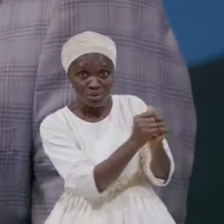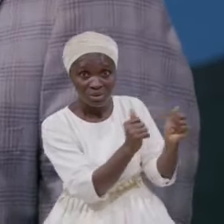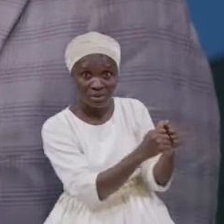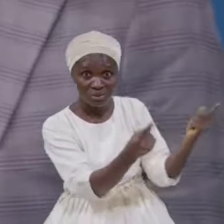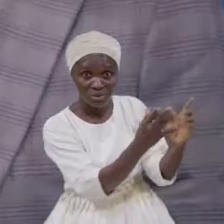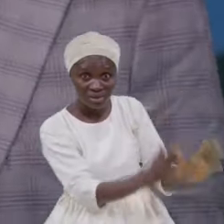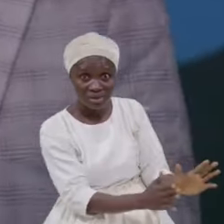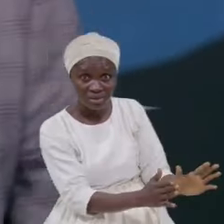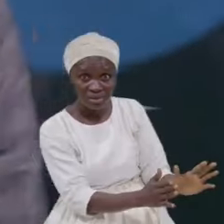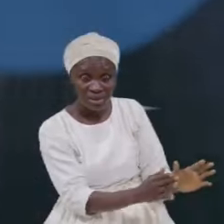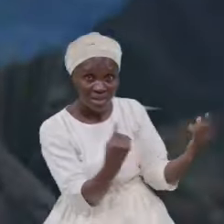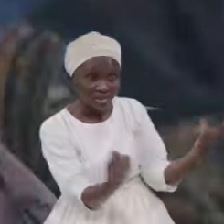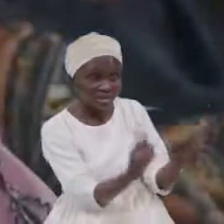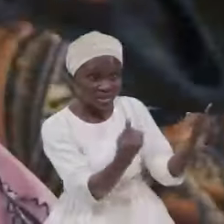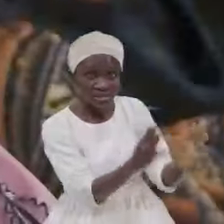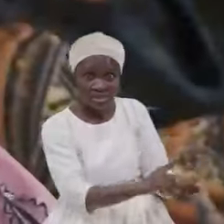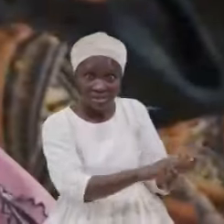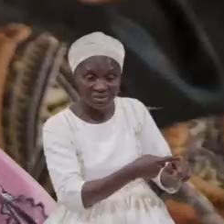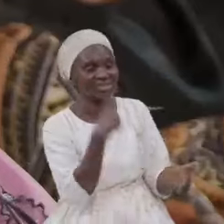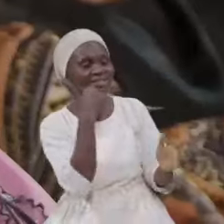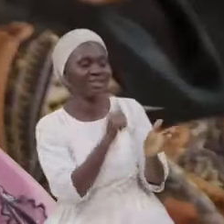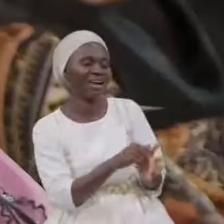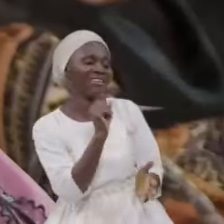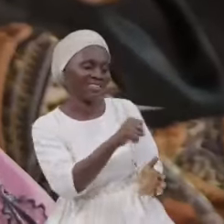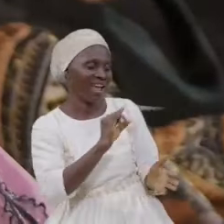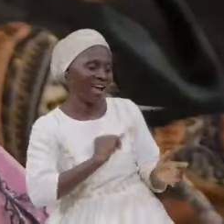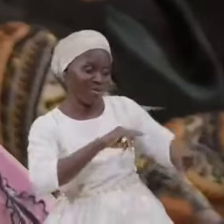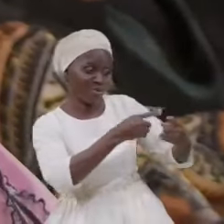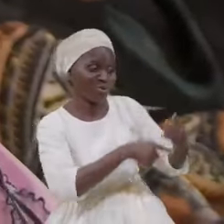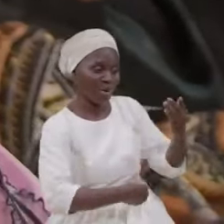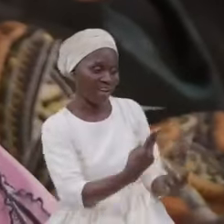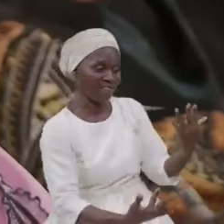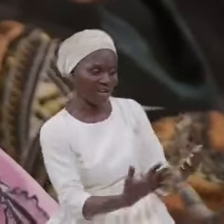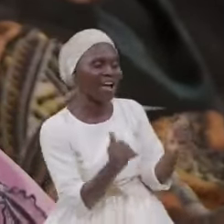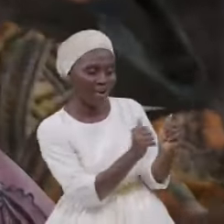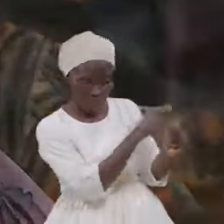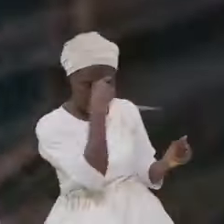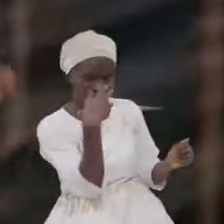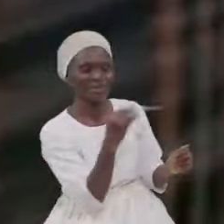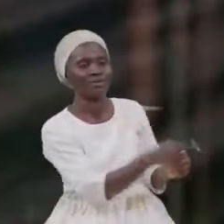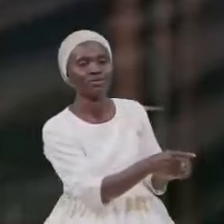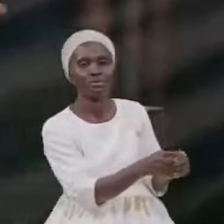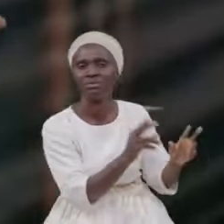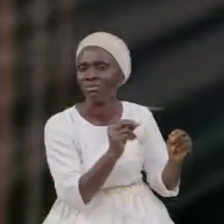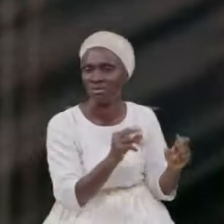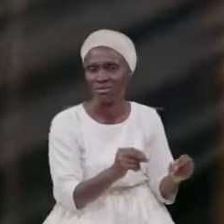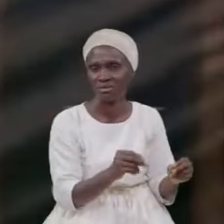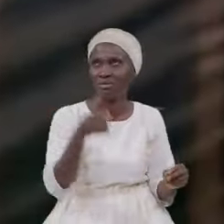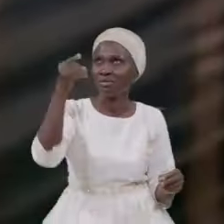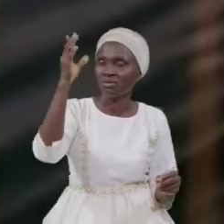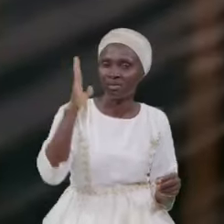you. God forbid. I say, God forbid. Look at